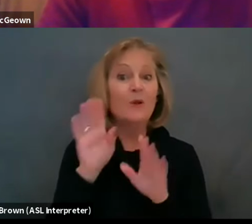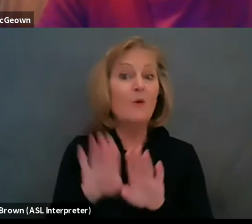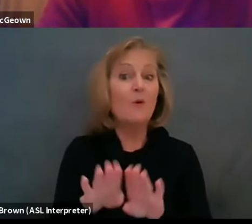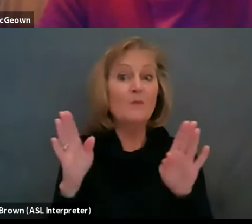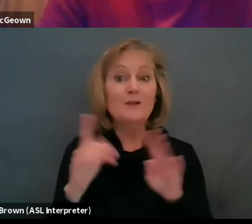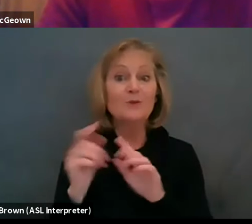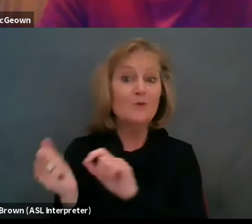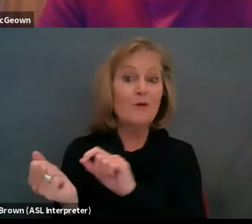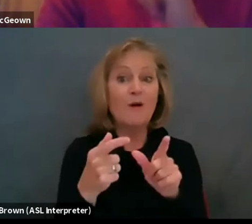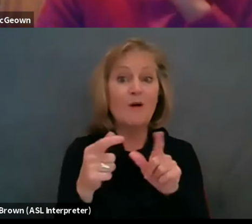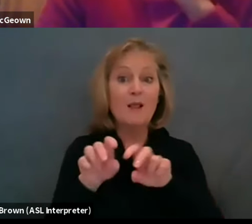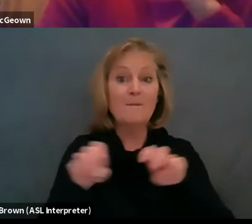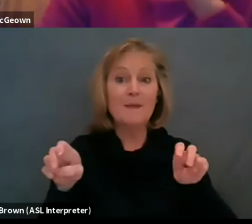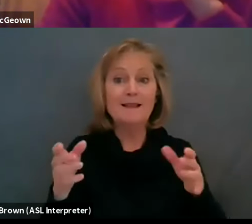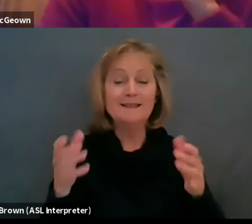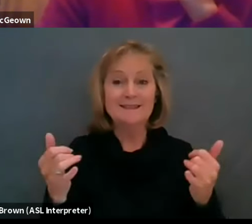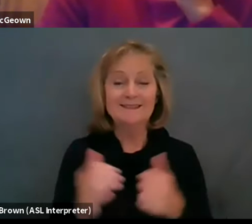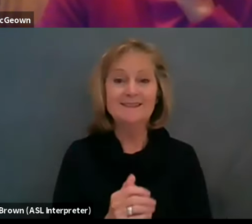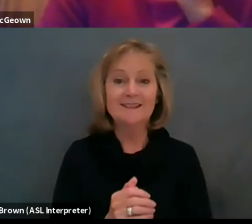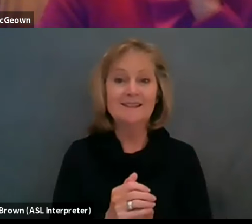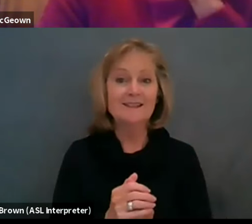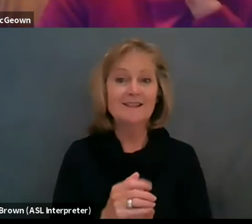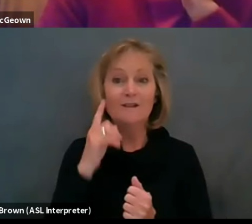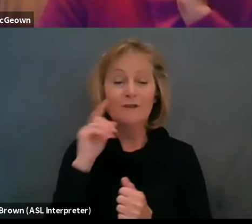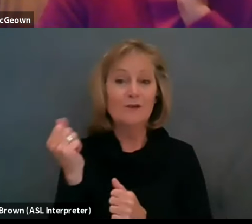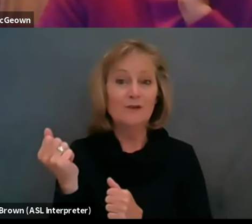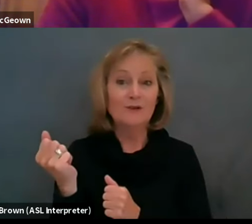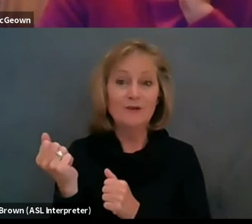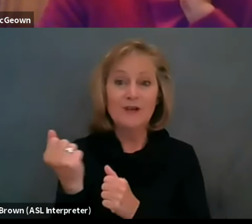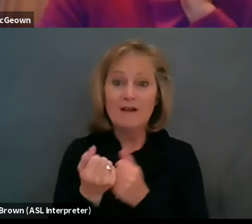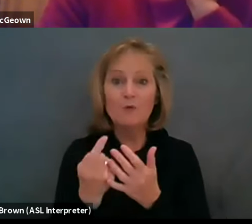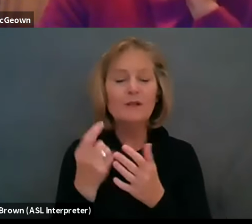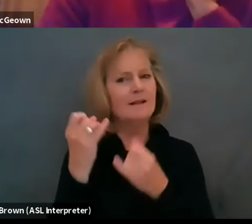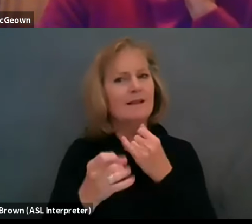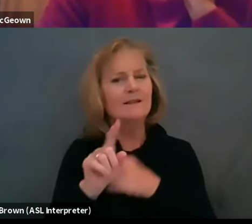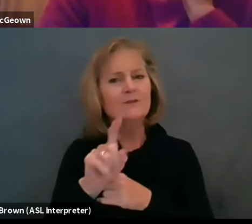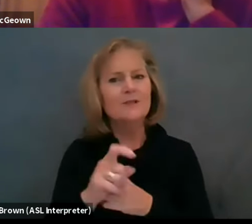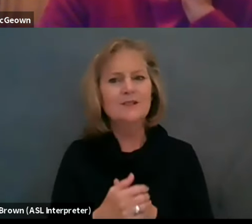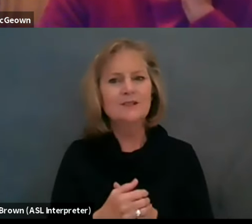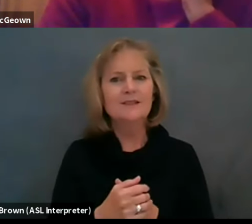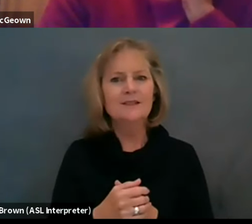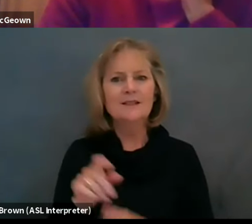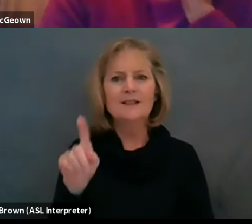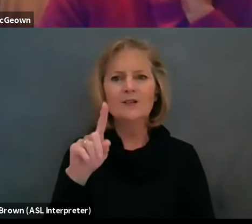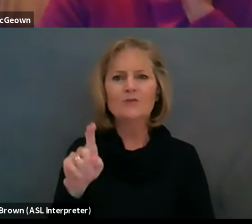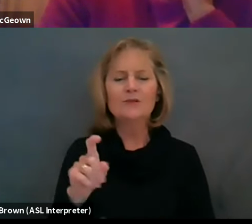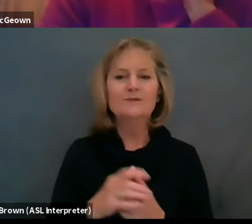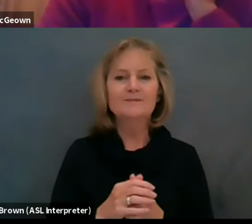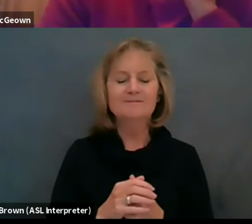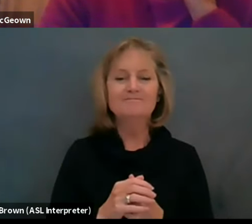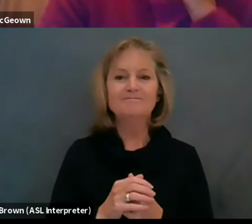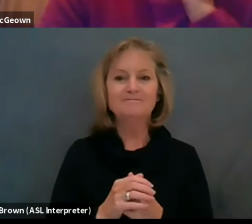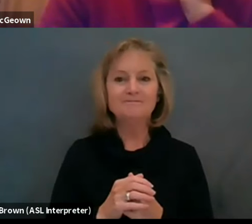up to all of the panelists for everyone, the last question. And the question I want to ask is